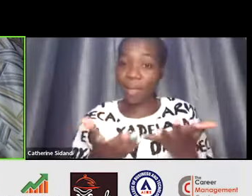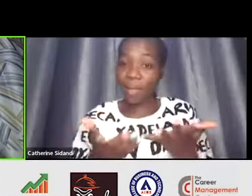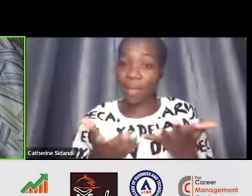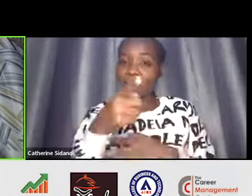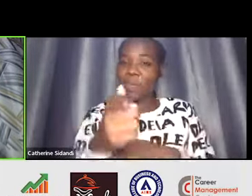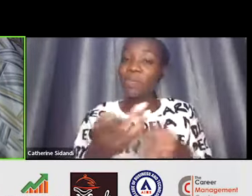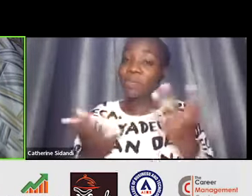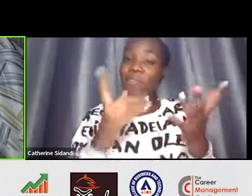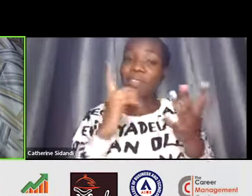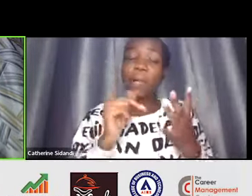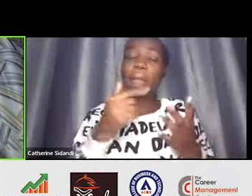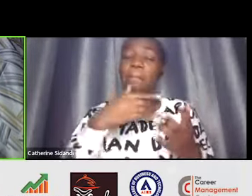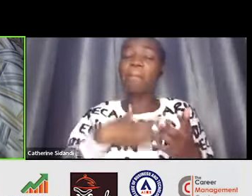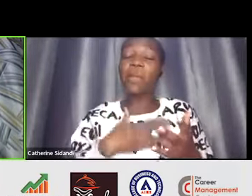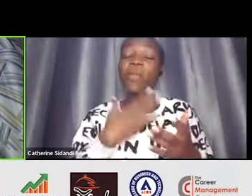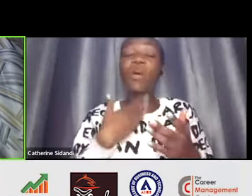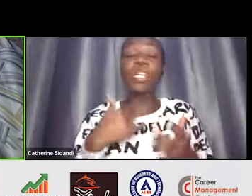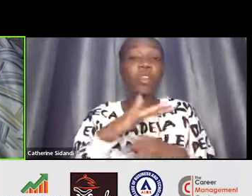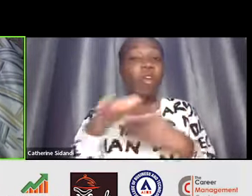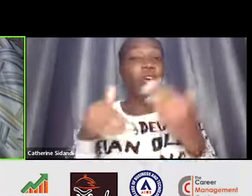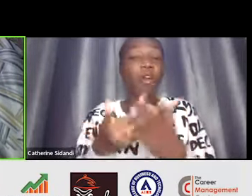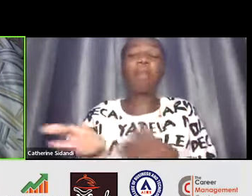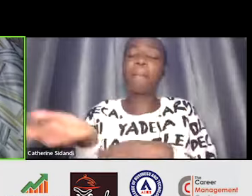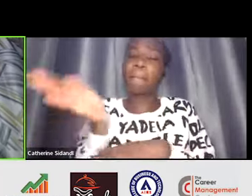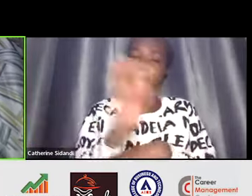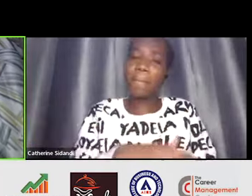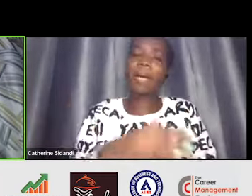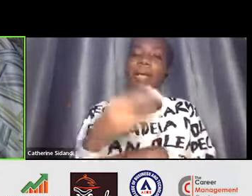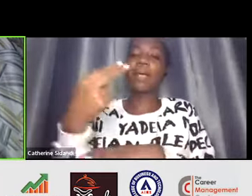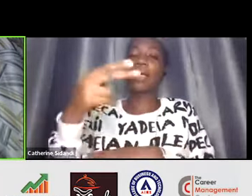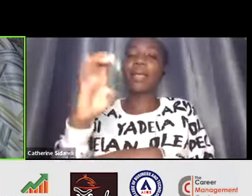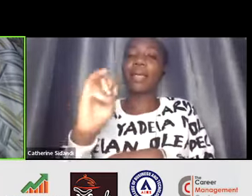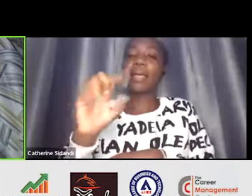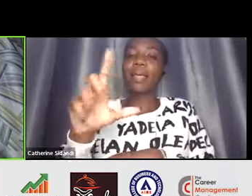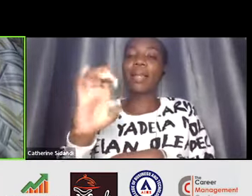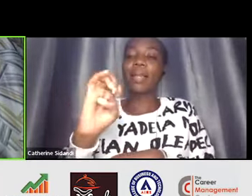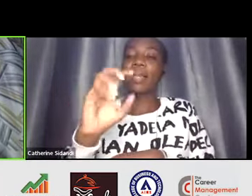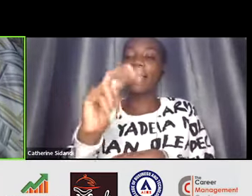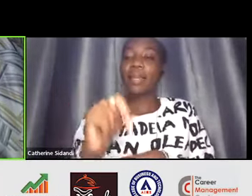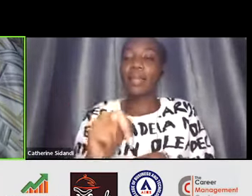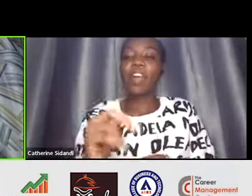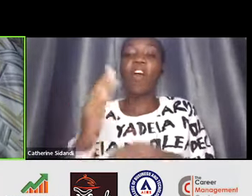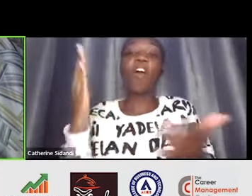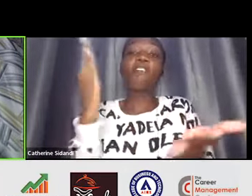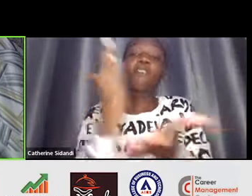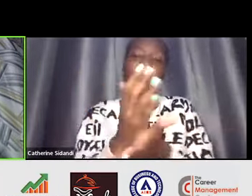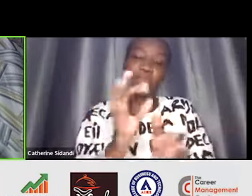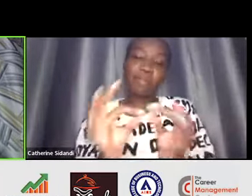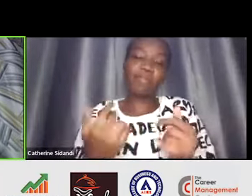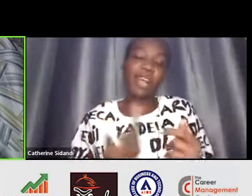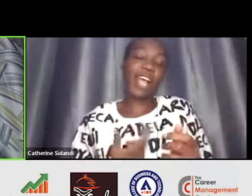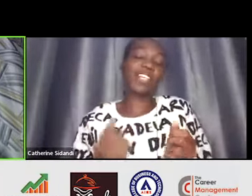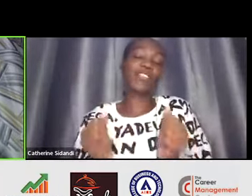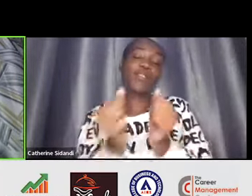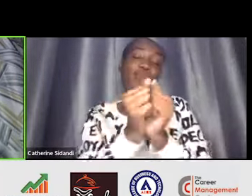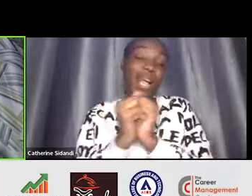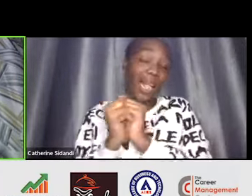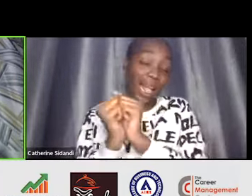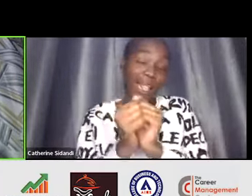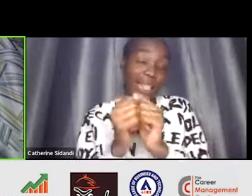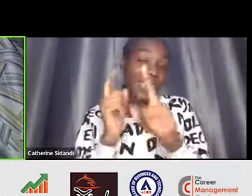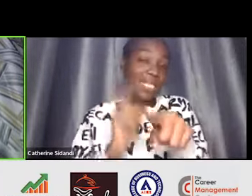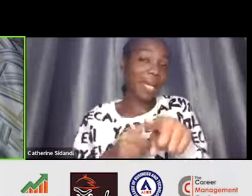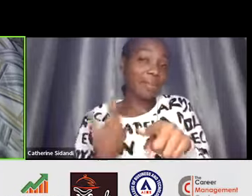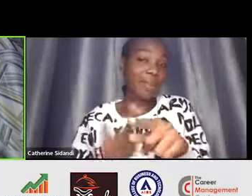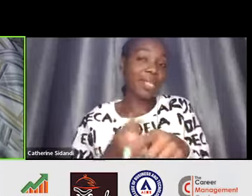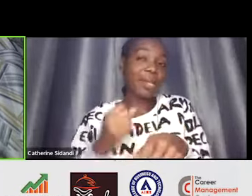back Helen to just confirm that we are together in terms of the goals that you set at that point in